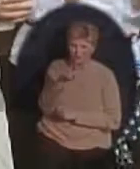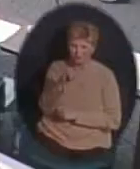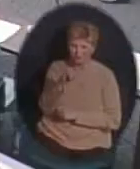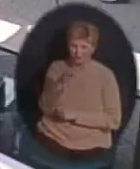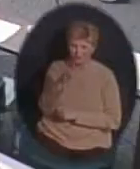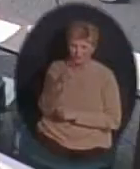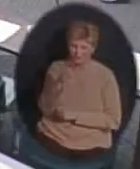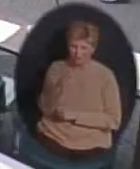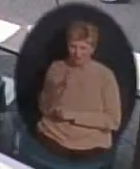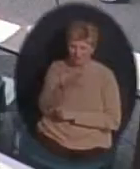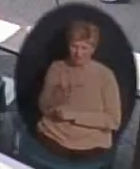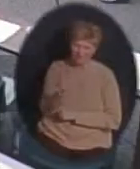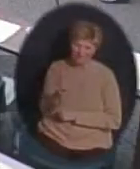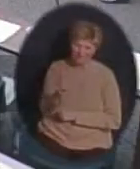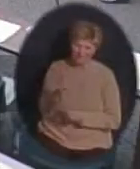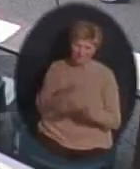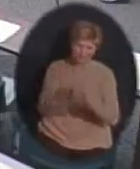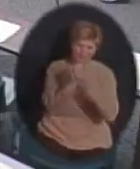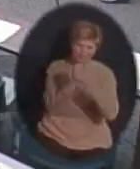brothers.